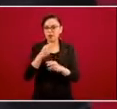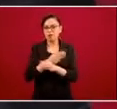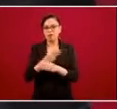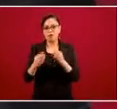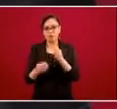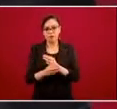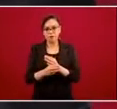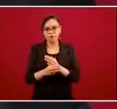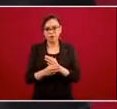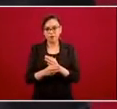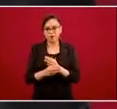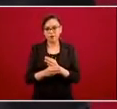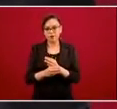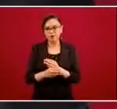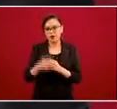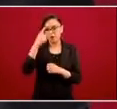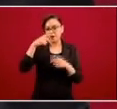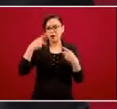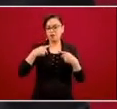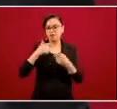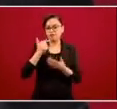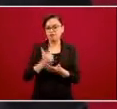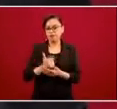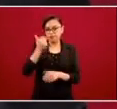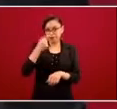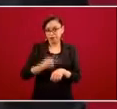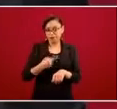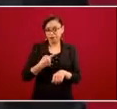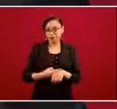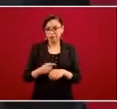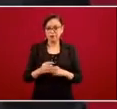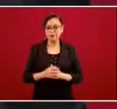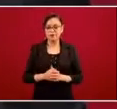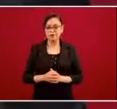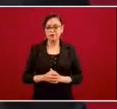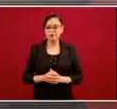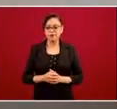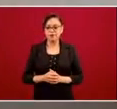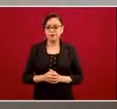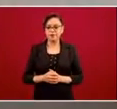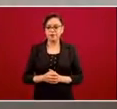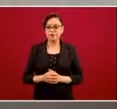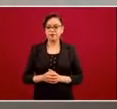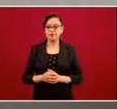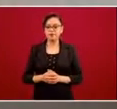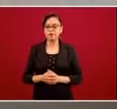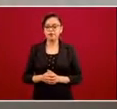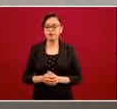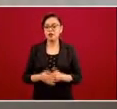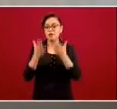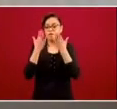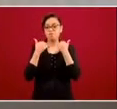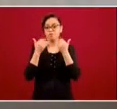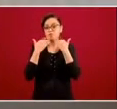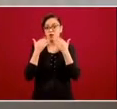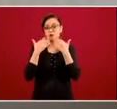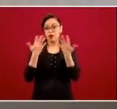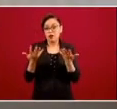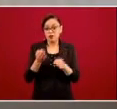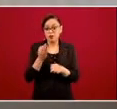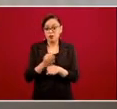when we have an emergency of this nature that can potentially overload